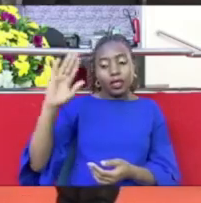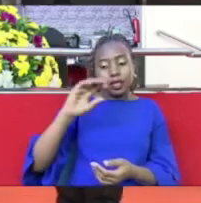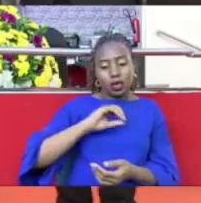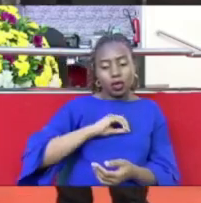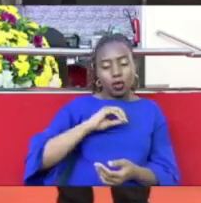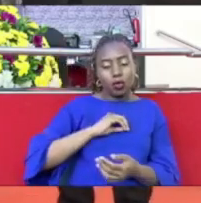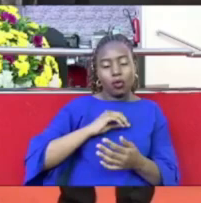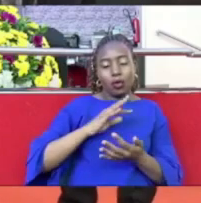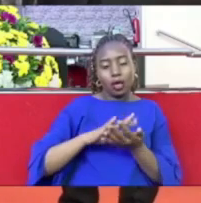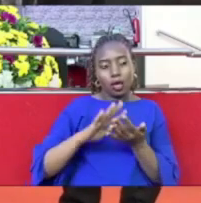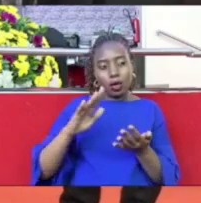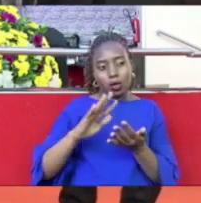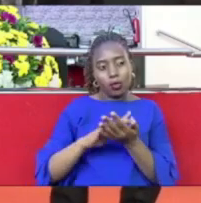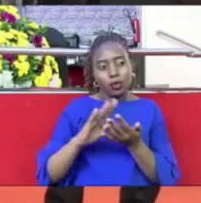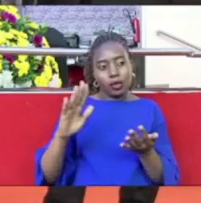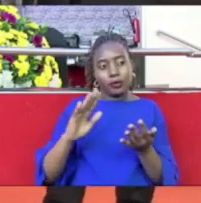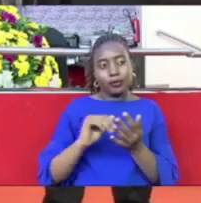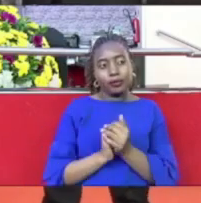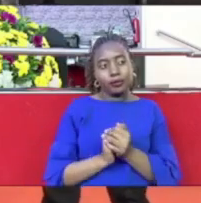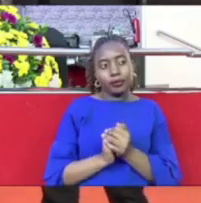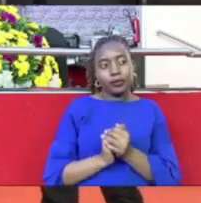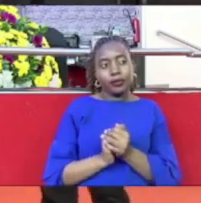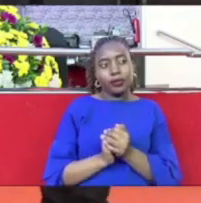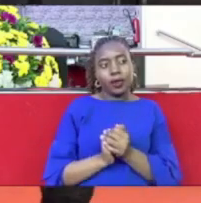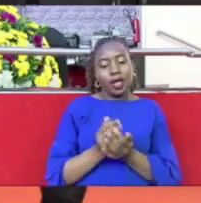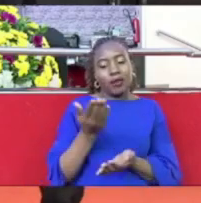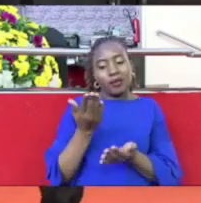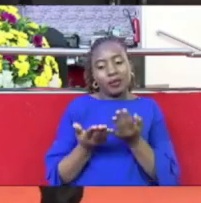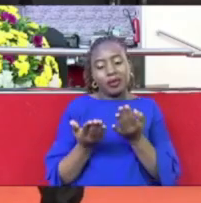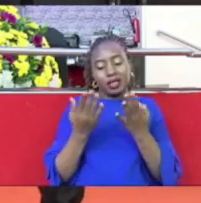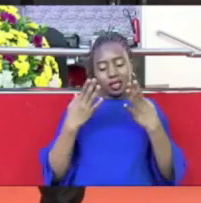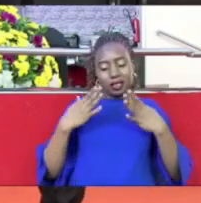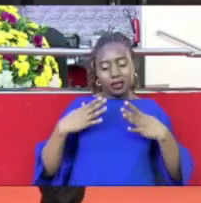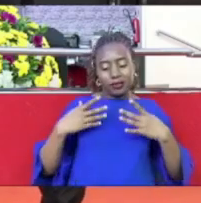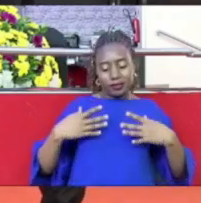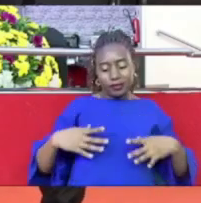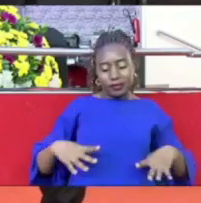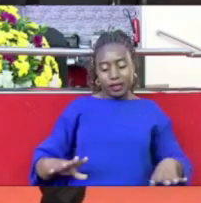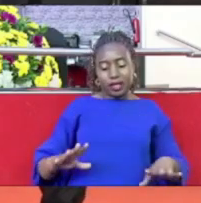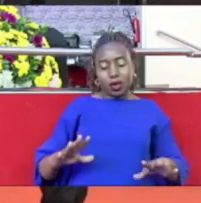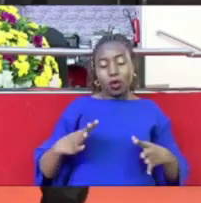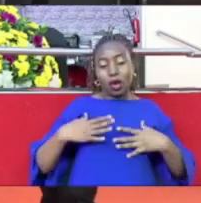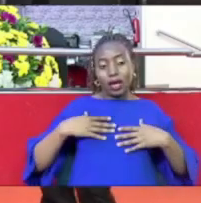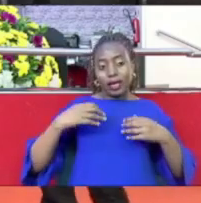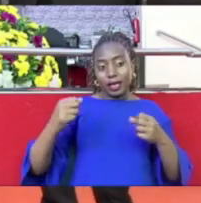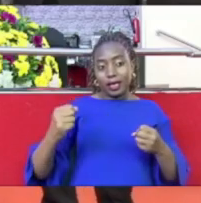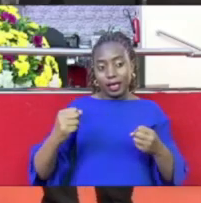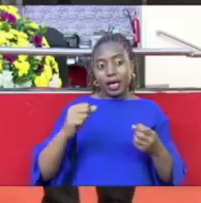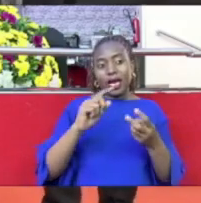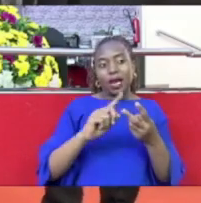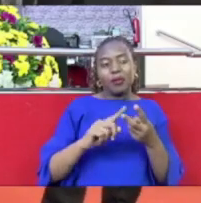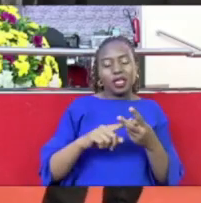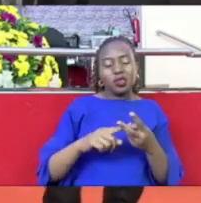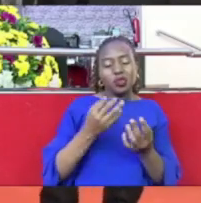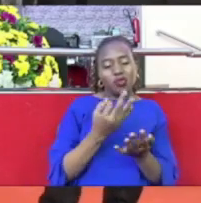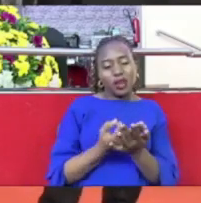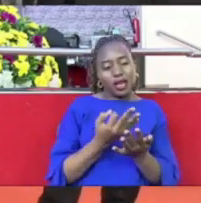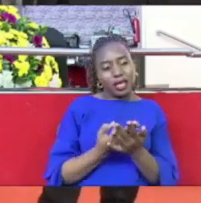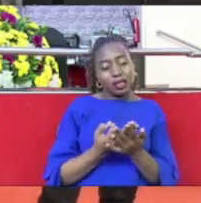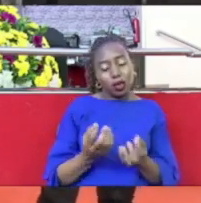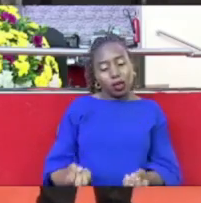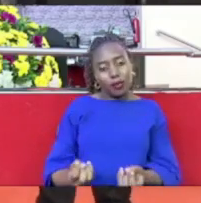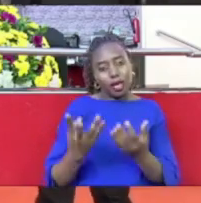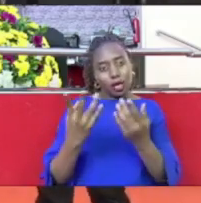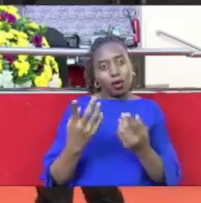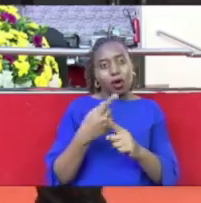kwako kwa utukufu. It could be a physical healing. Inawezekana ni uponyaji. Could be a financial miracle. Inawezekana ni muujiza wa kifedha. But he uses all types